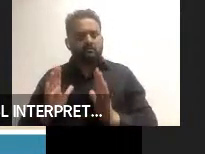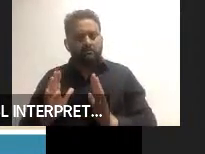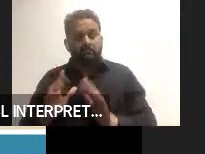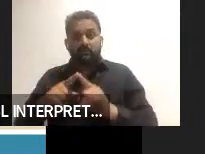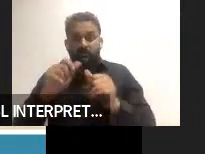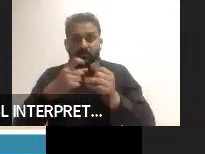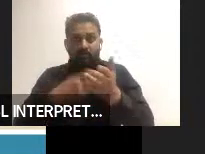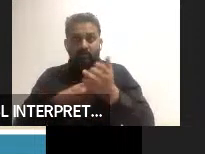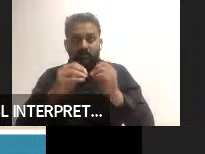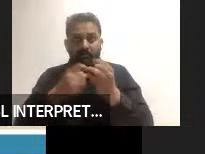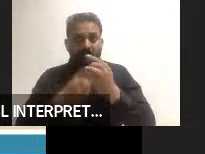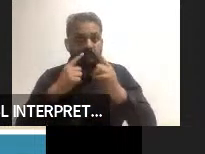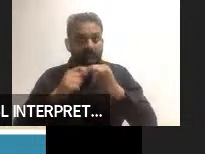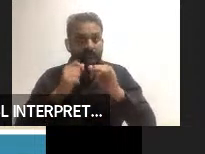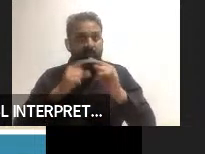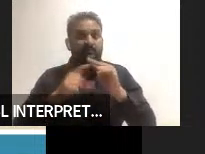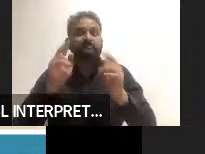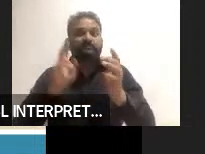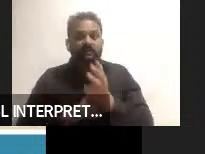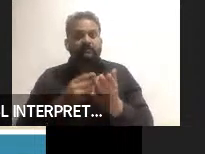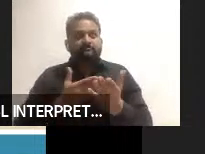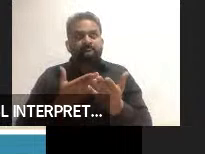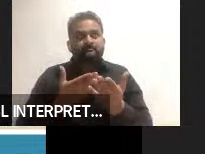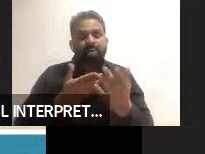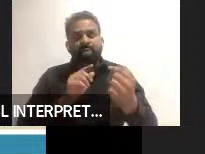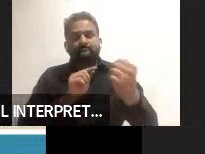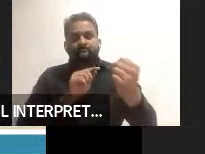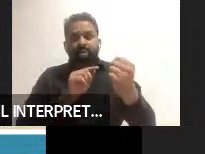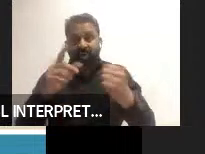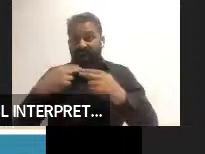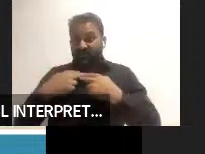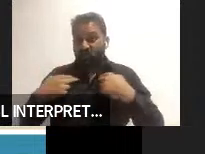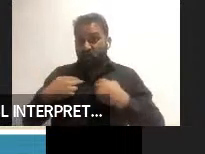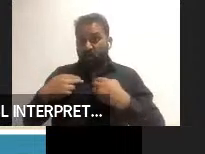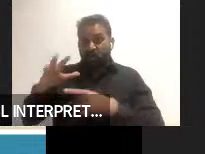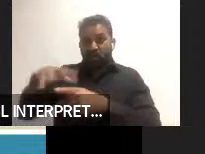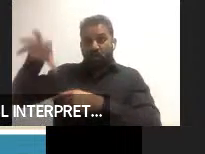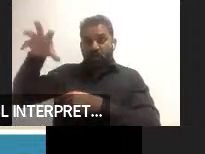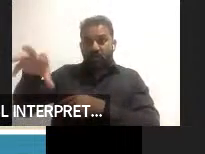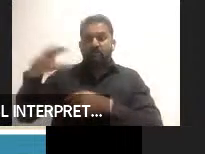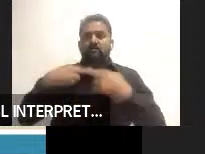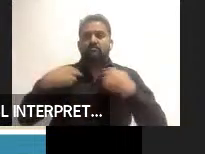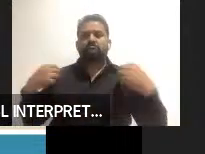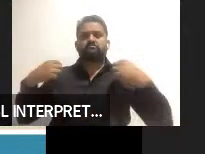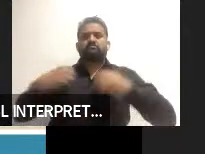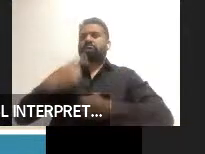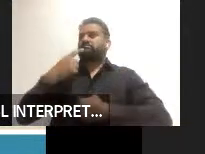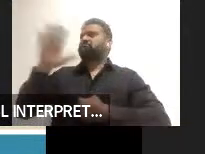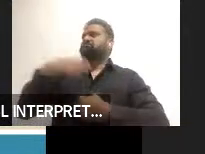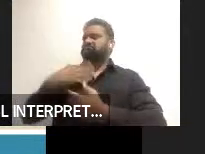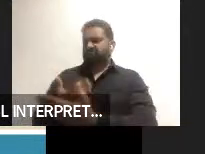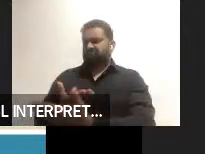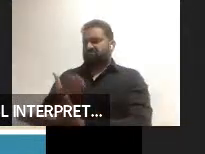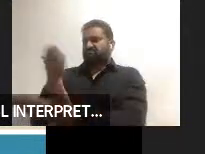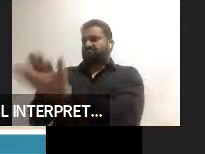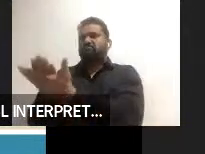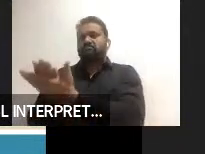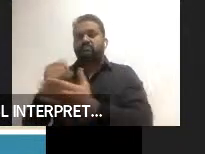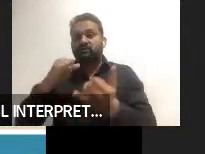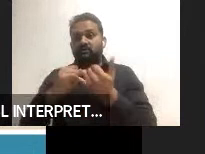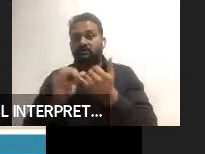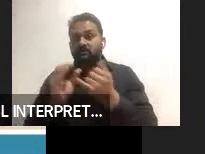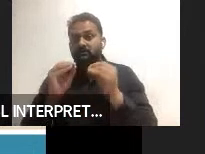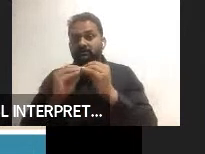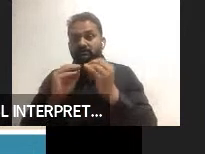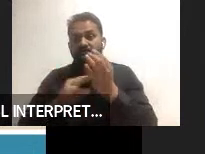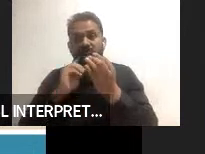we are not. Generally, in court situation, the lawyers say, I submit. This is a common